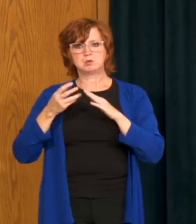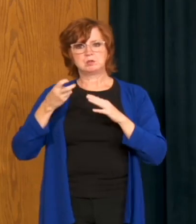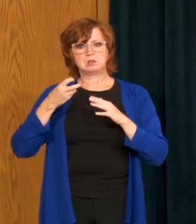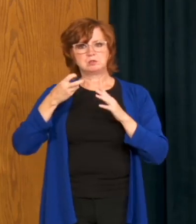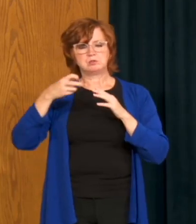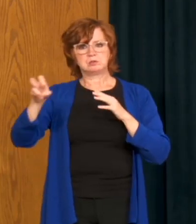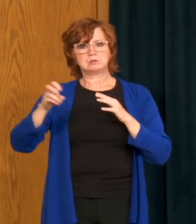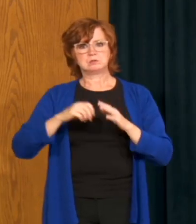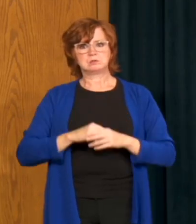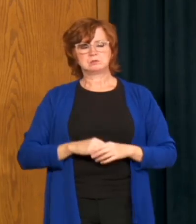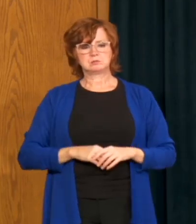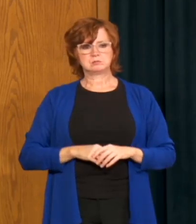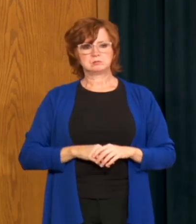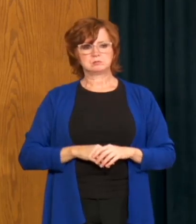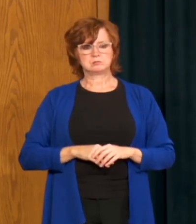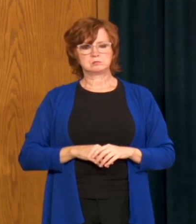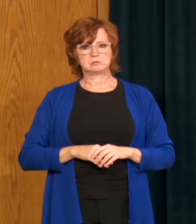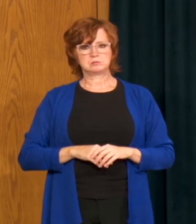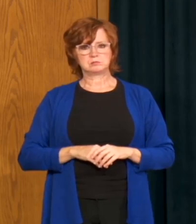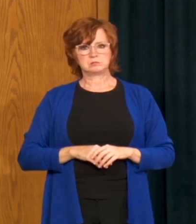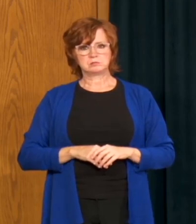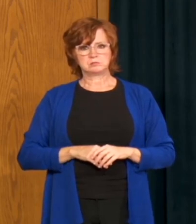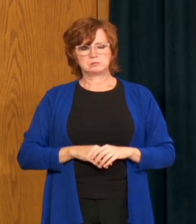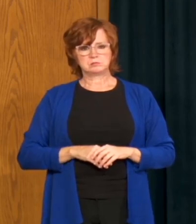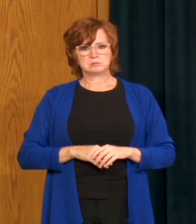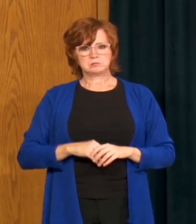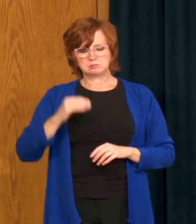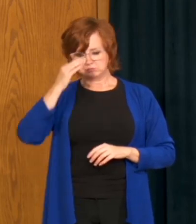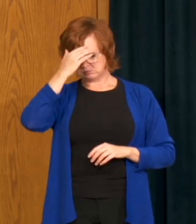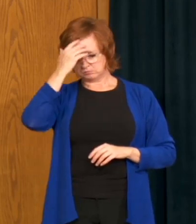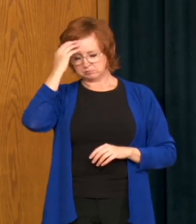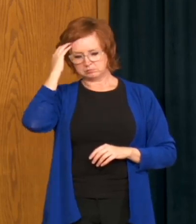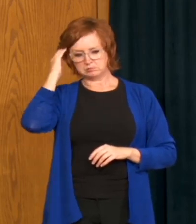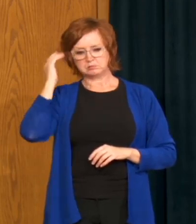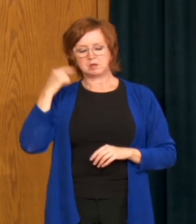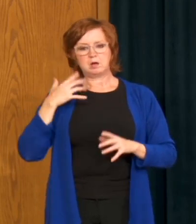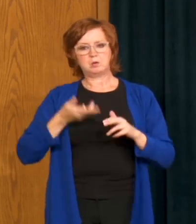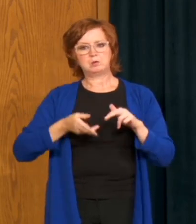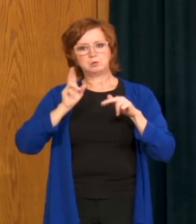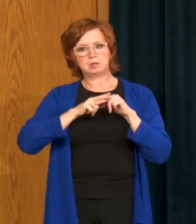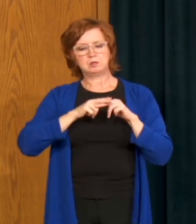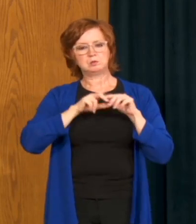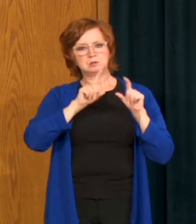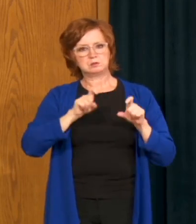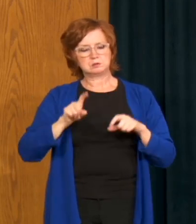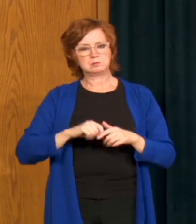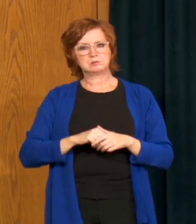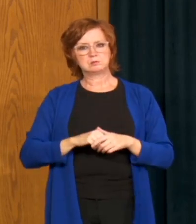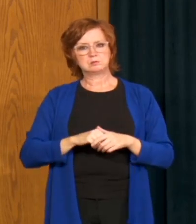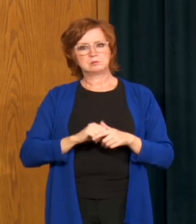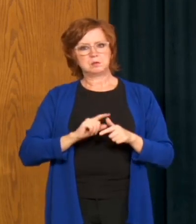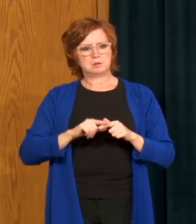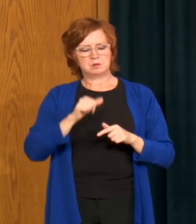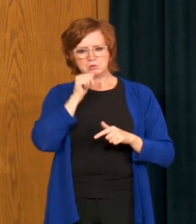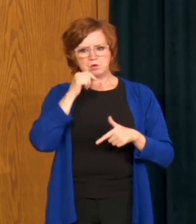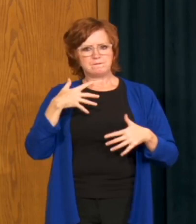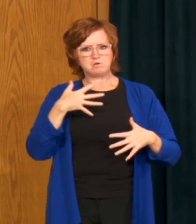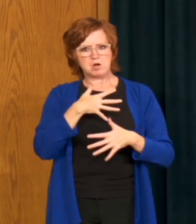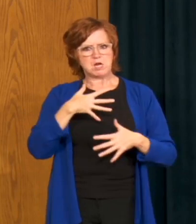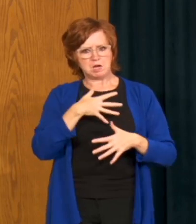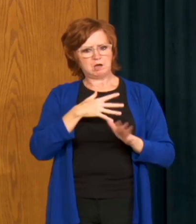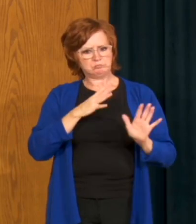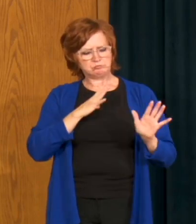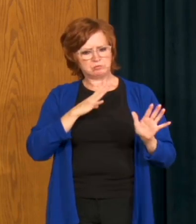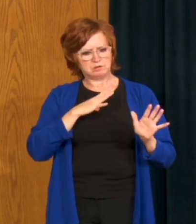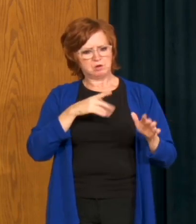to welcome increased testing, and if that increases numbers, we should not be afraid of that. As we are out and about more, we need to encourage more